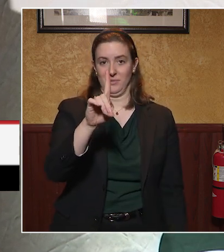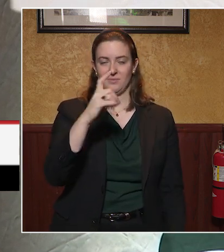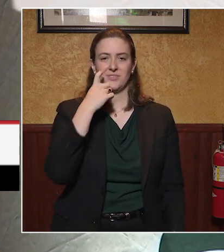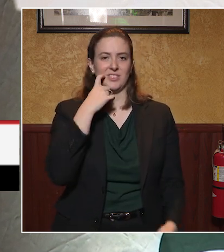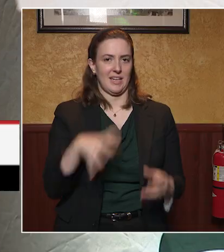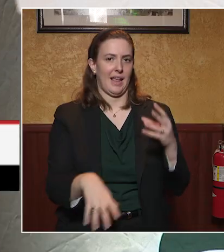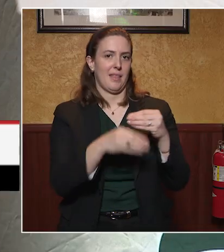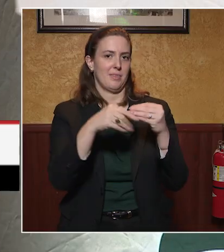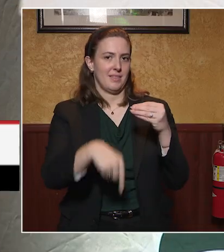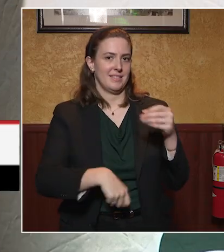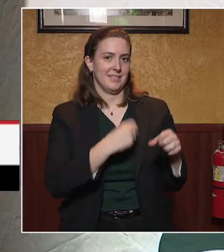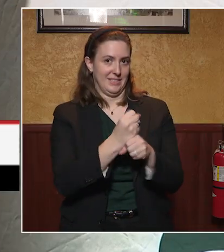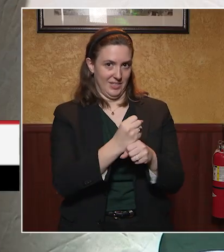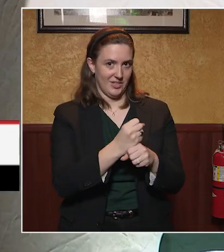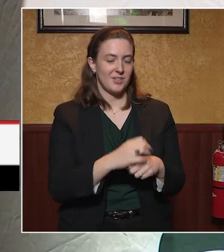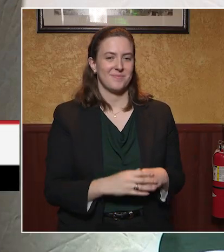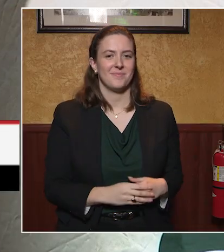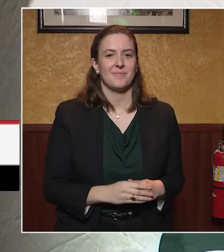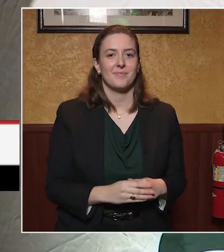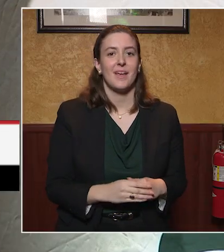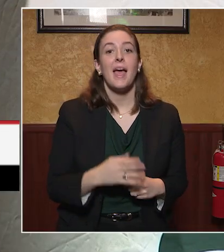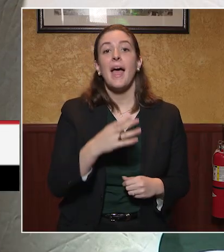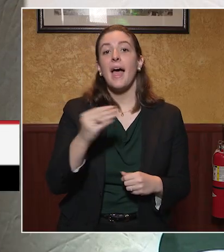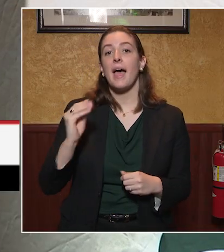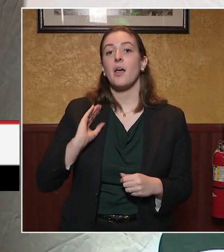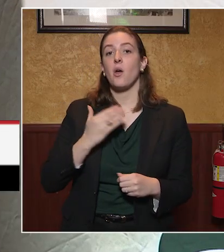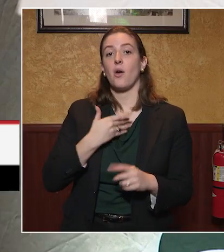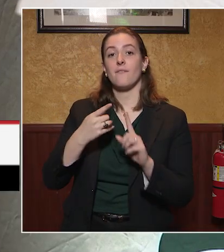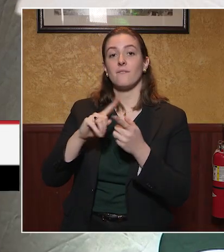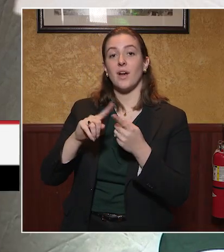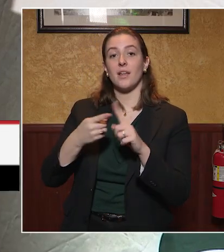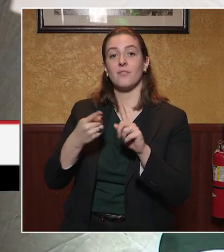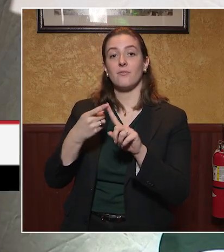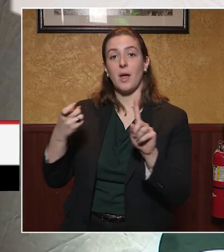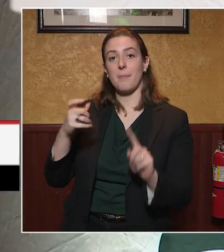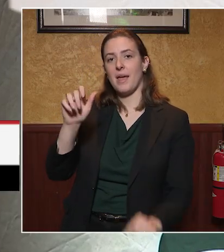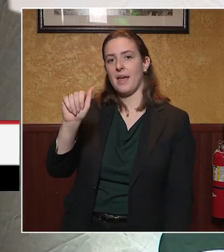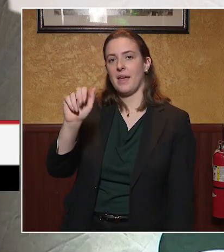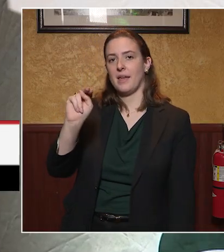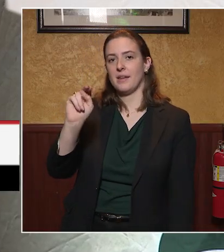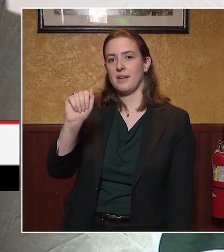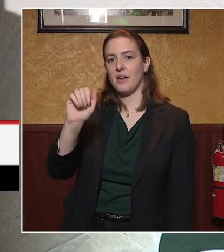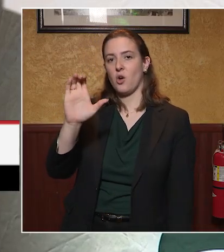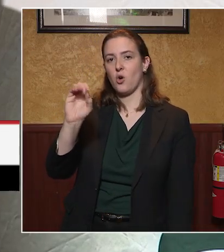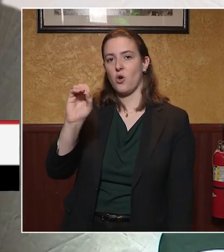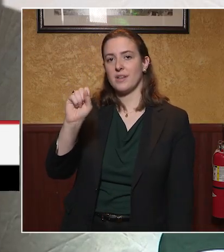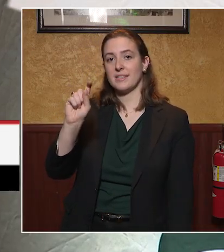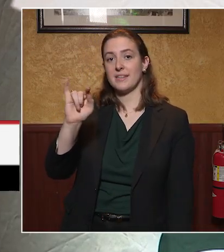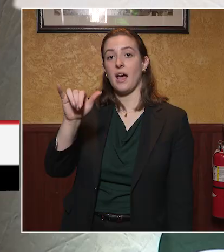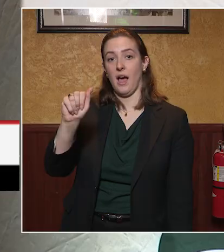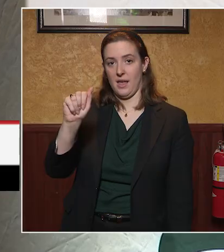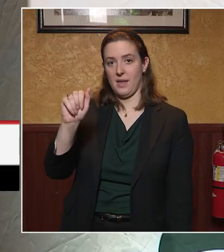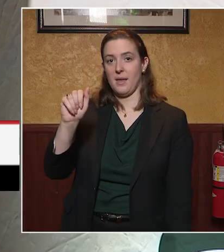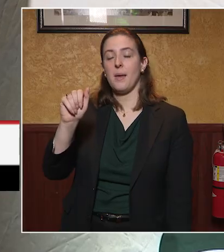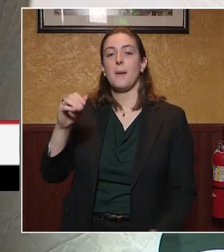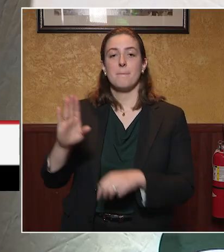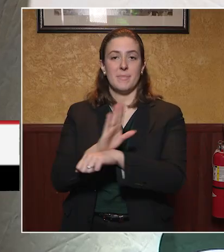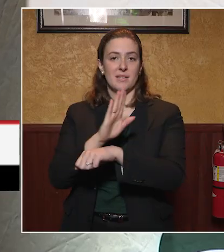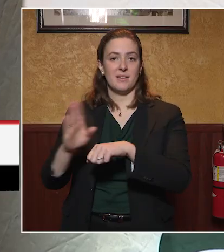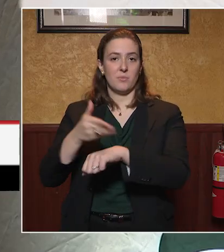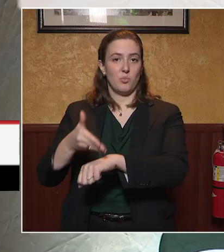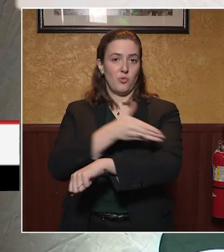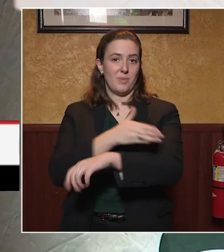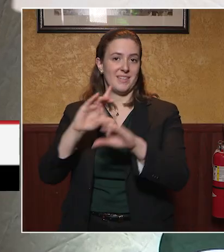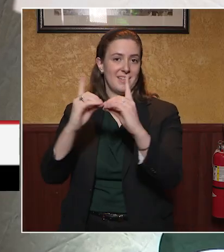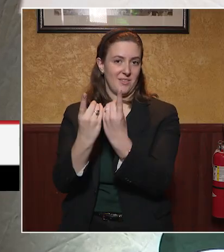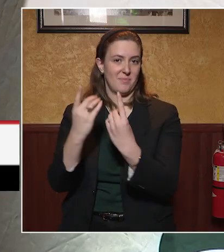We're also excited to welcome our friends from the Anacostia Bid. I don't know if Christina Noel is still in the room, but thank you to the team at the Anacostia Bid